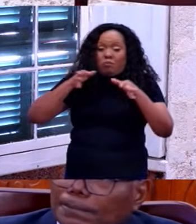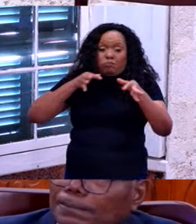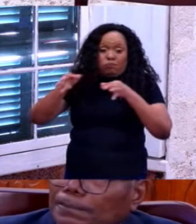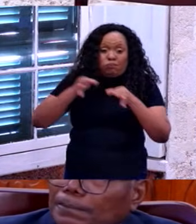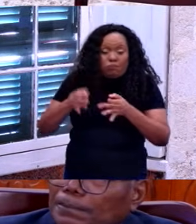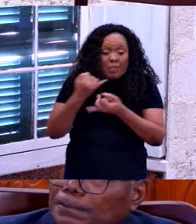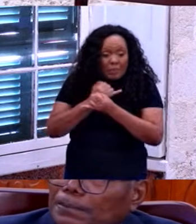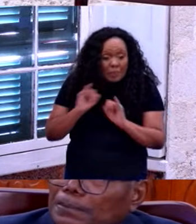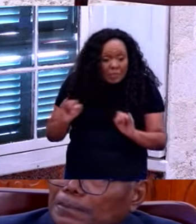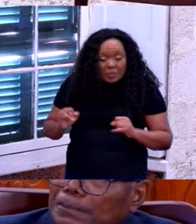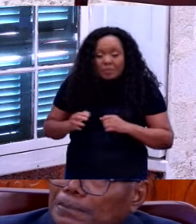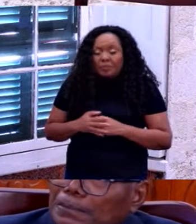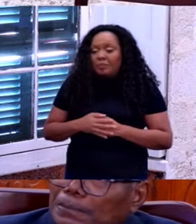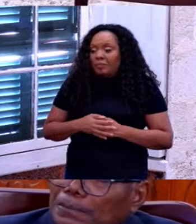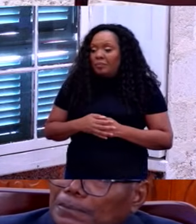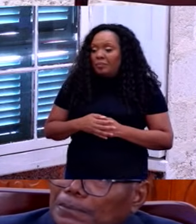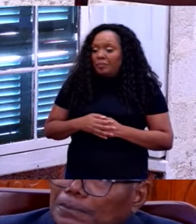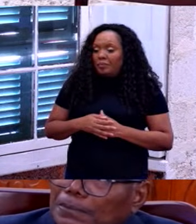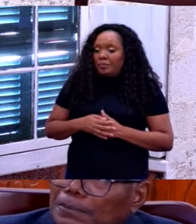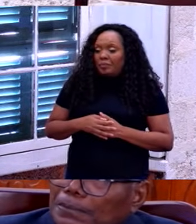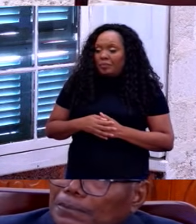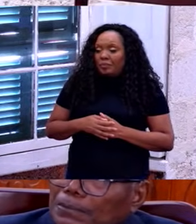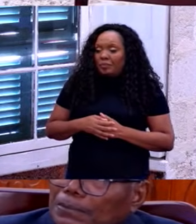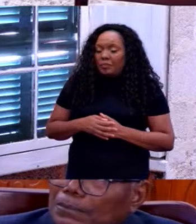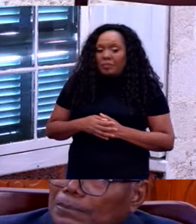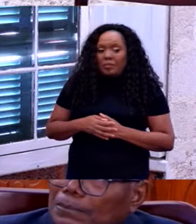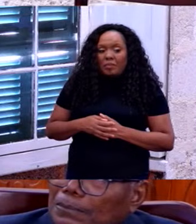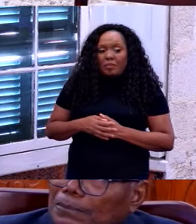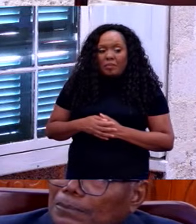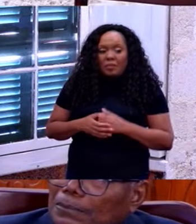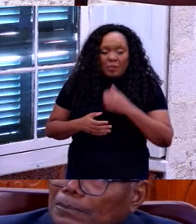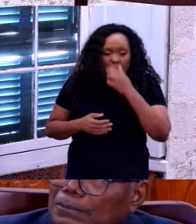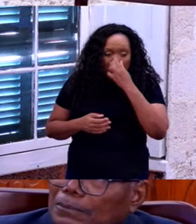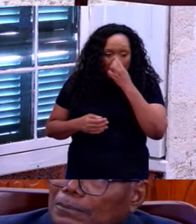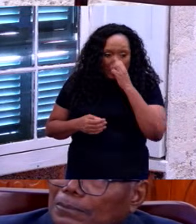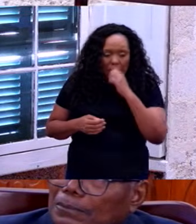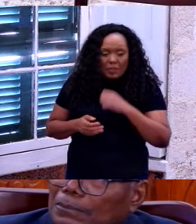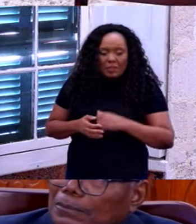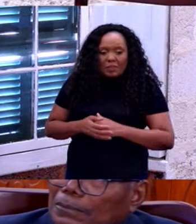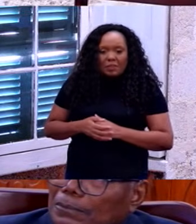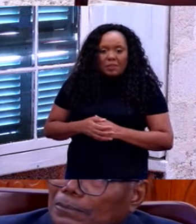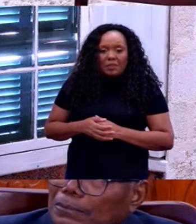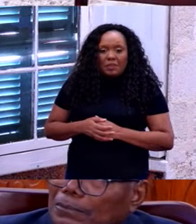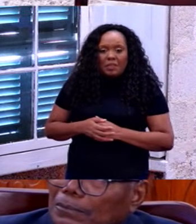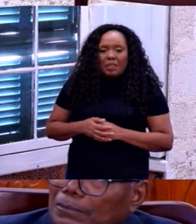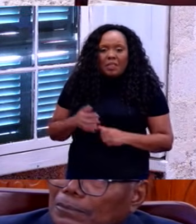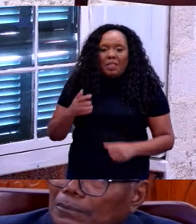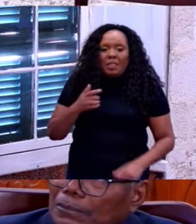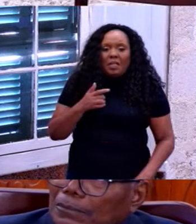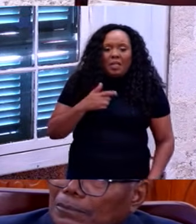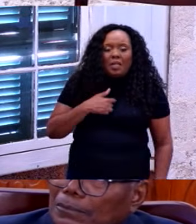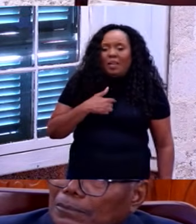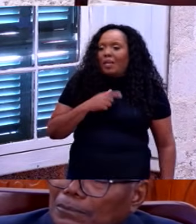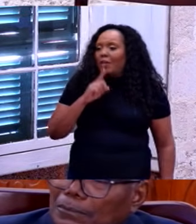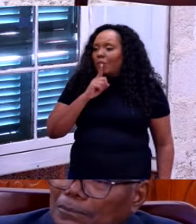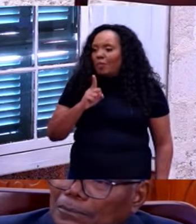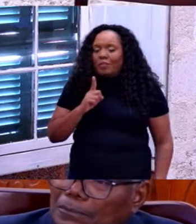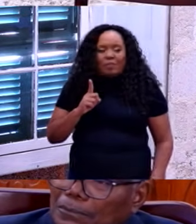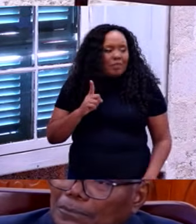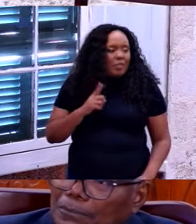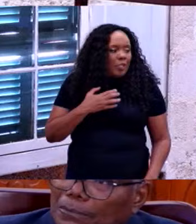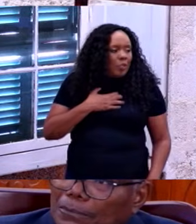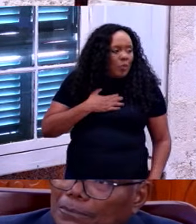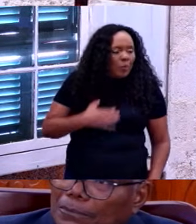have had in this chamber, and I certainly wish Dr. Crystal Drakes well as she journeys